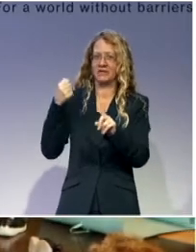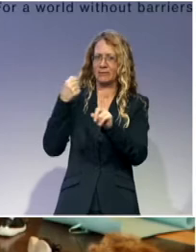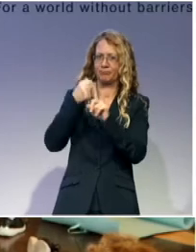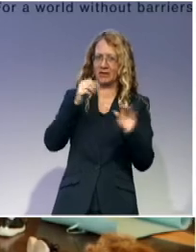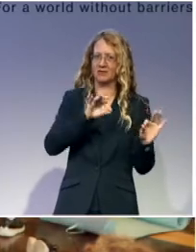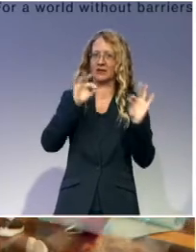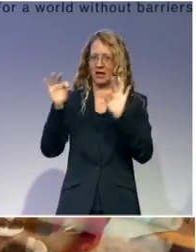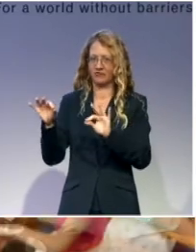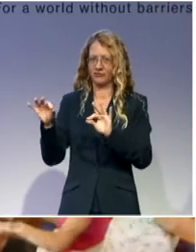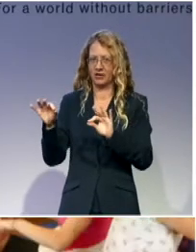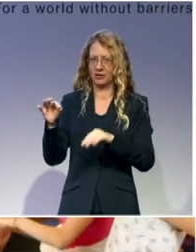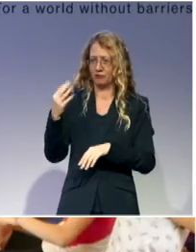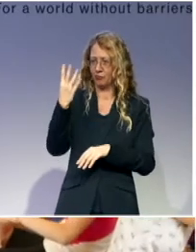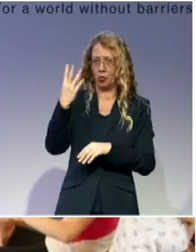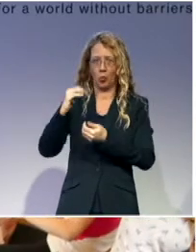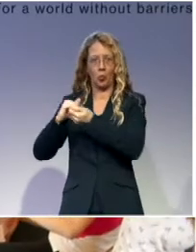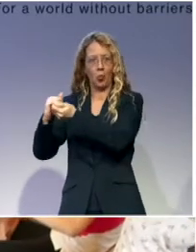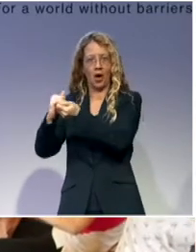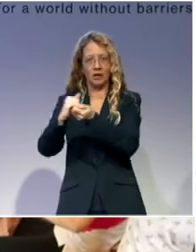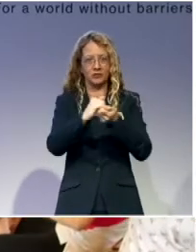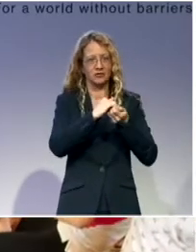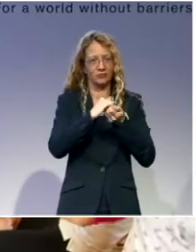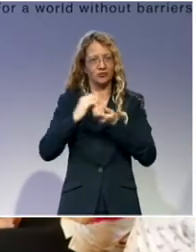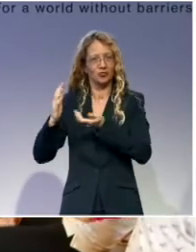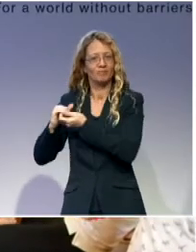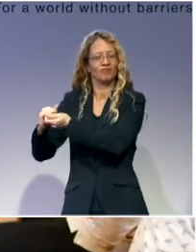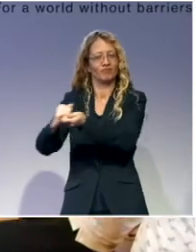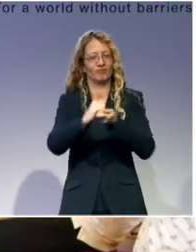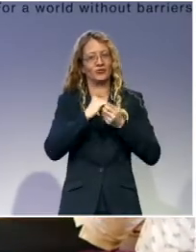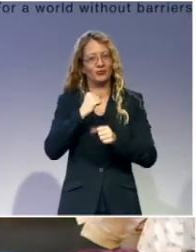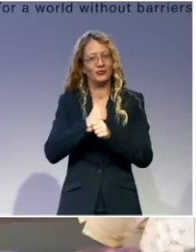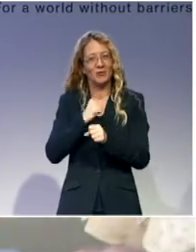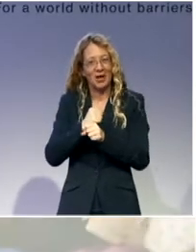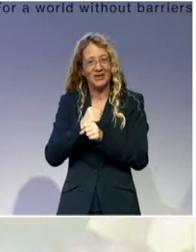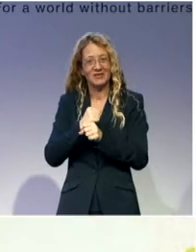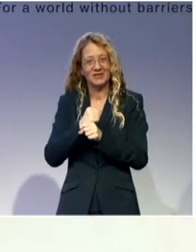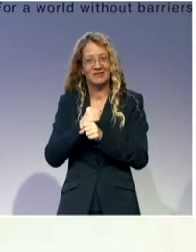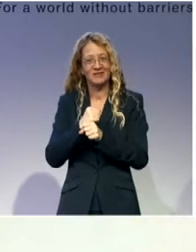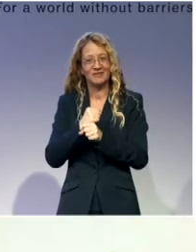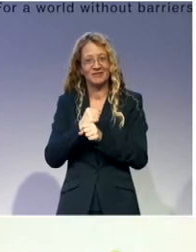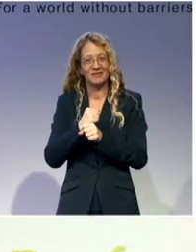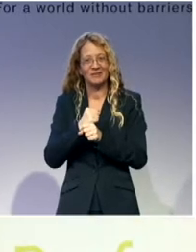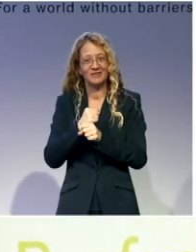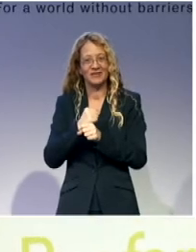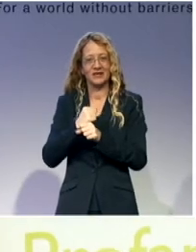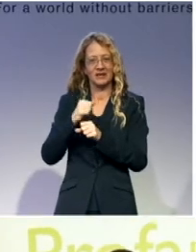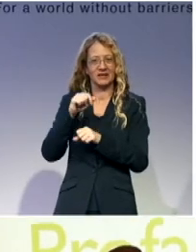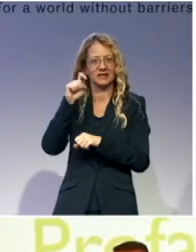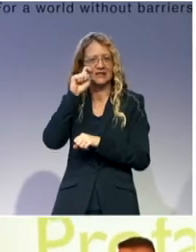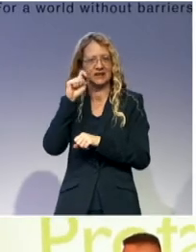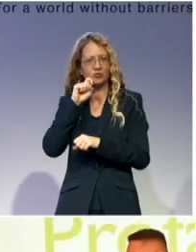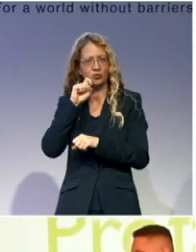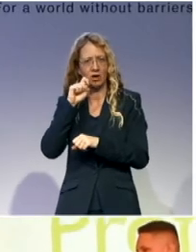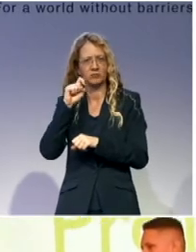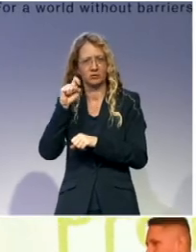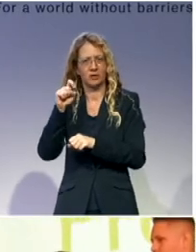and safeguard the sexual and reproductive rights of people with intellectual and psychosocial disabilities. Their